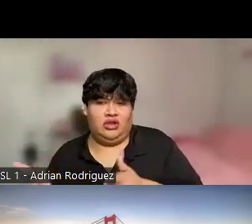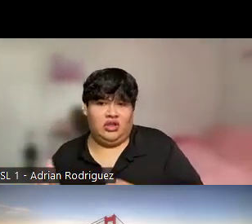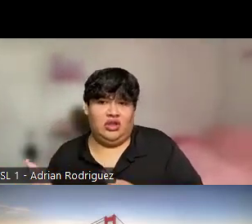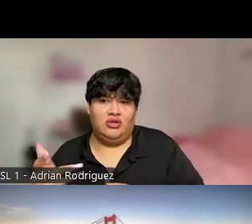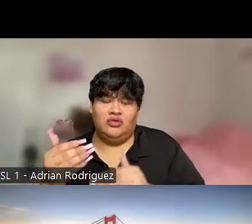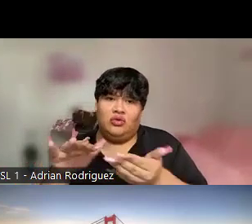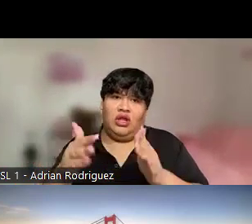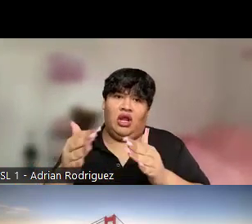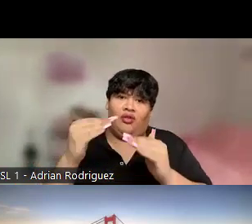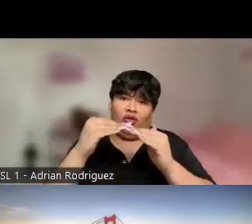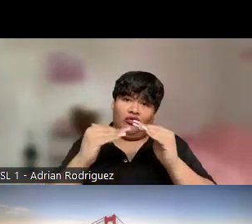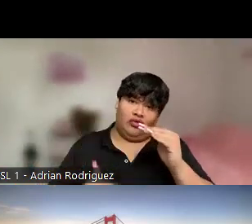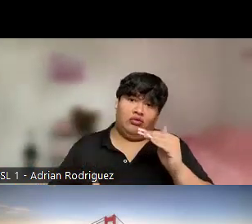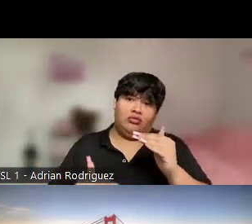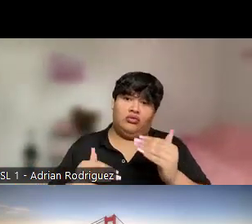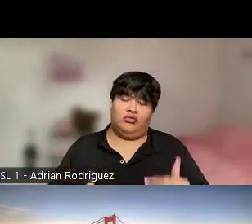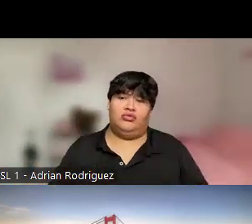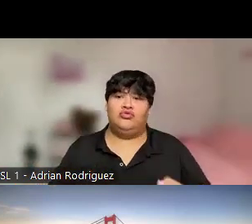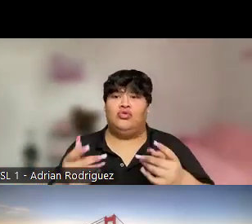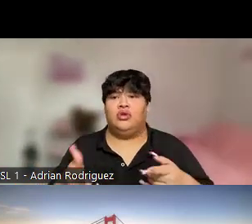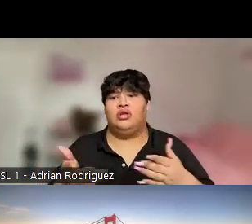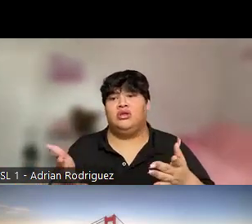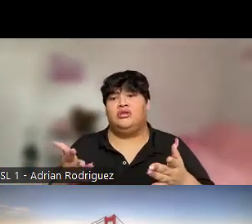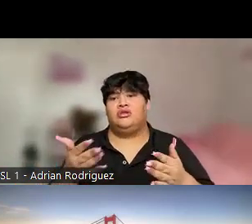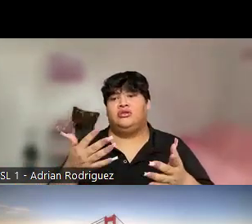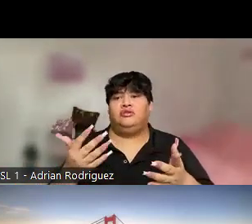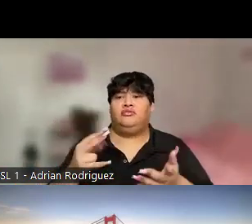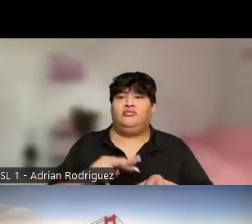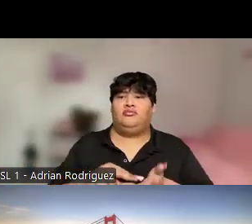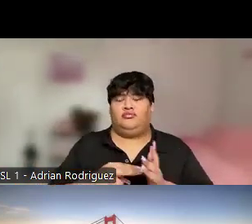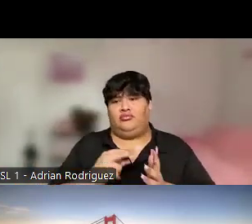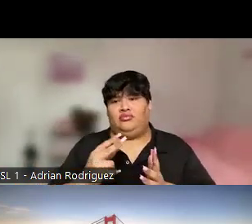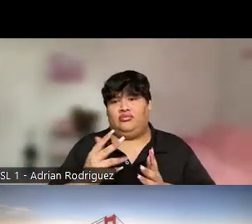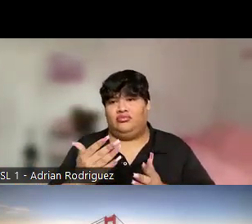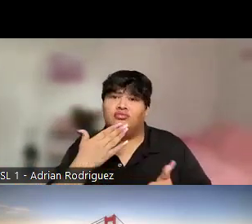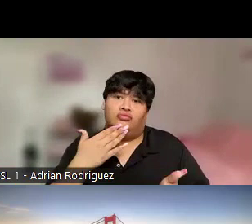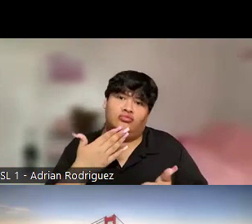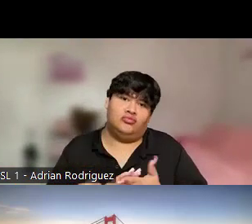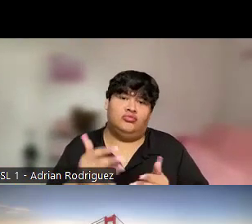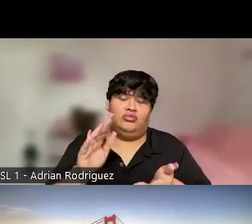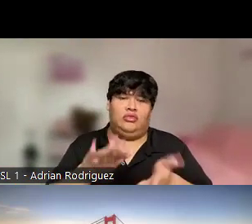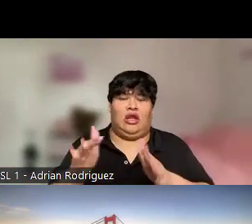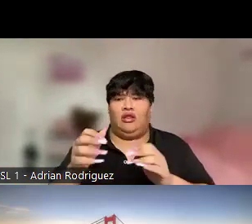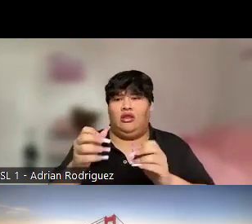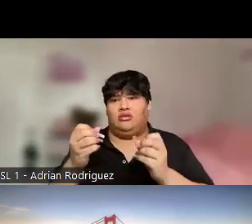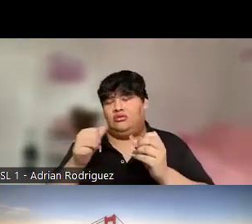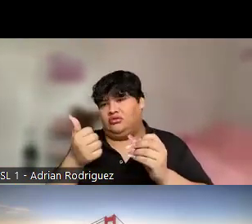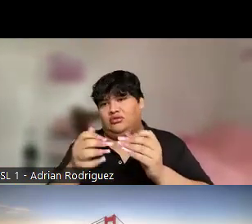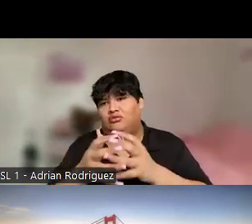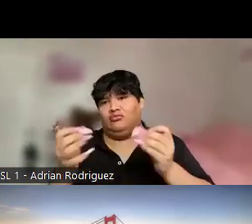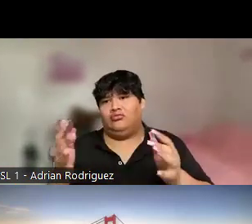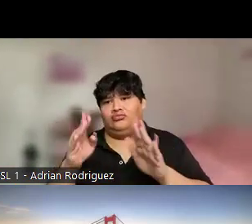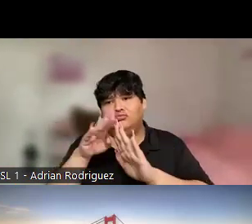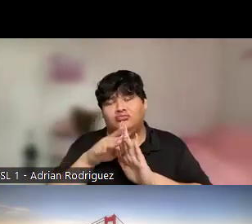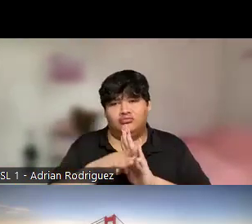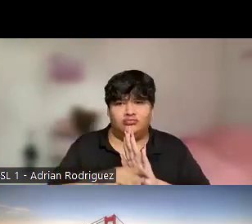down. This is certainly a good trajectory to be on,